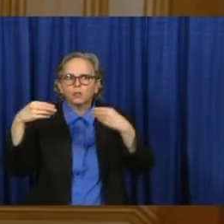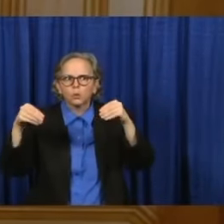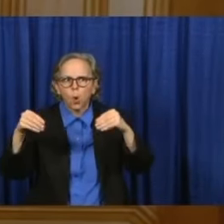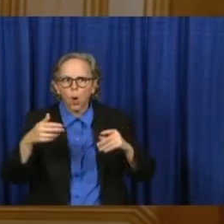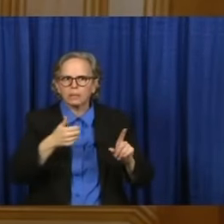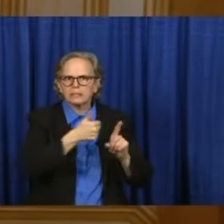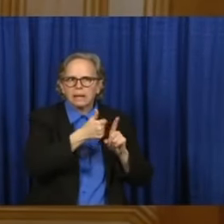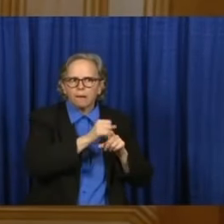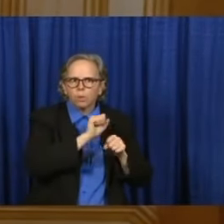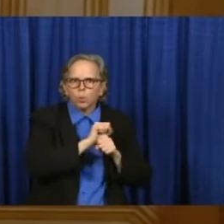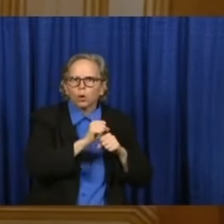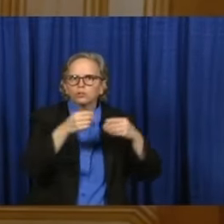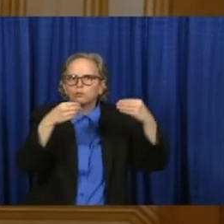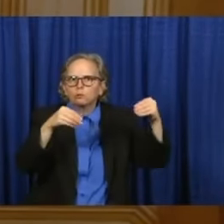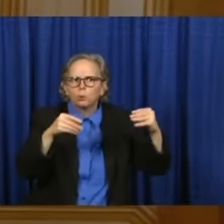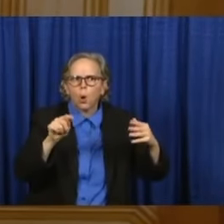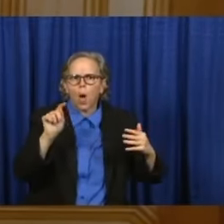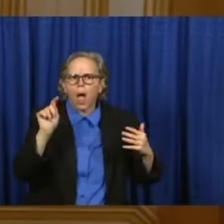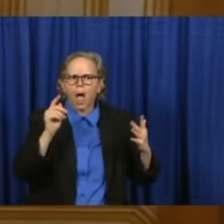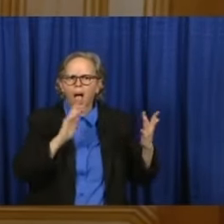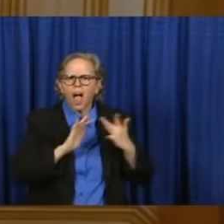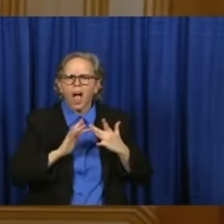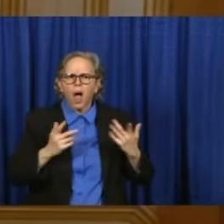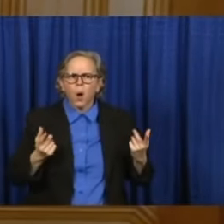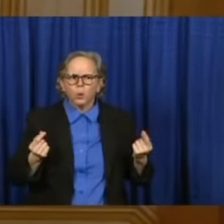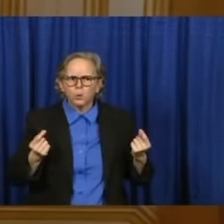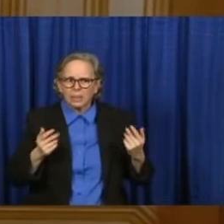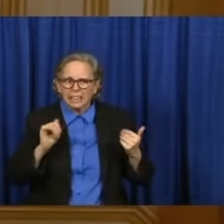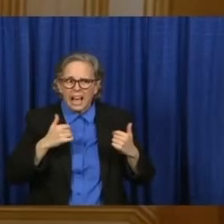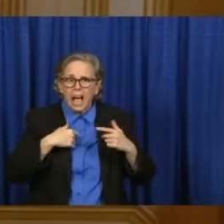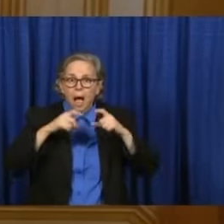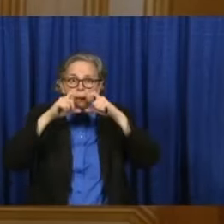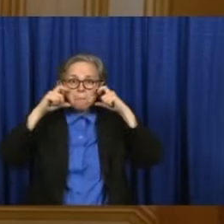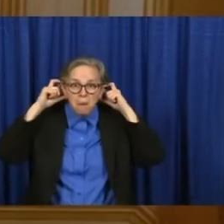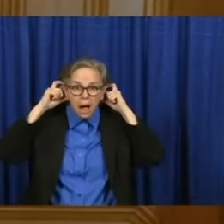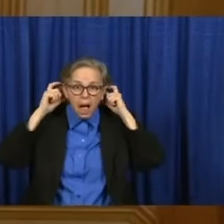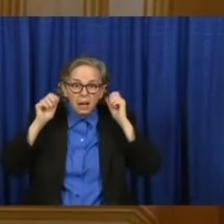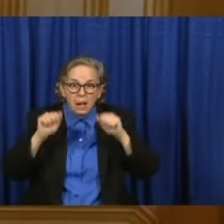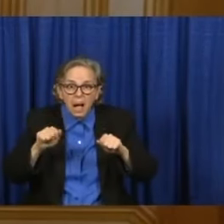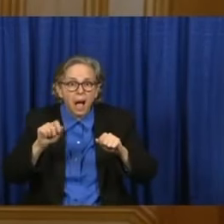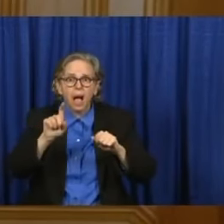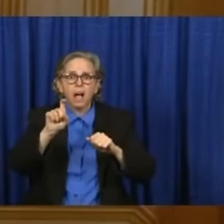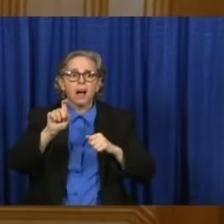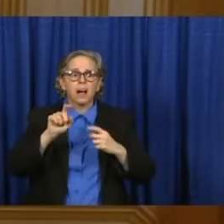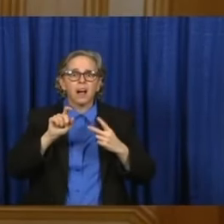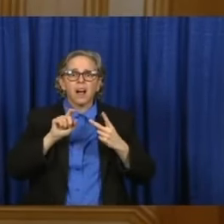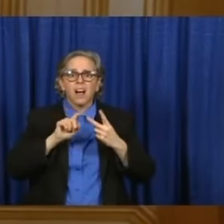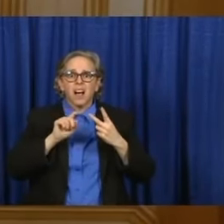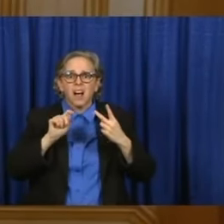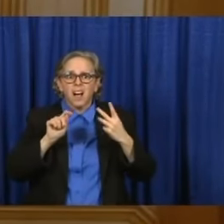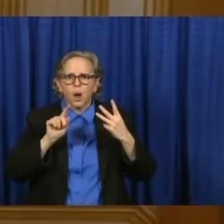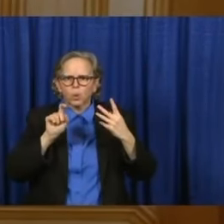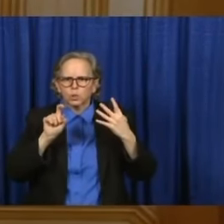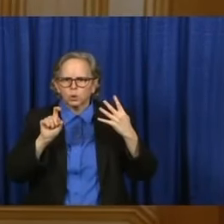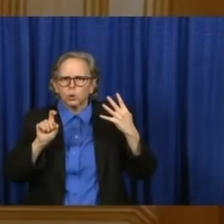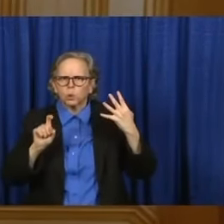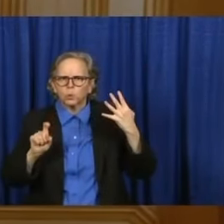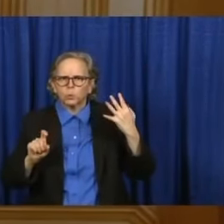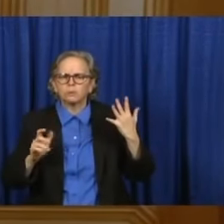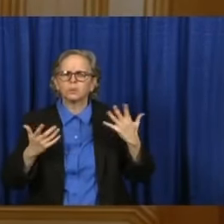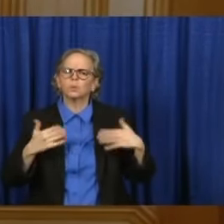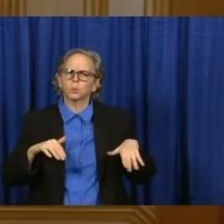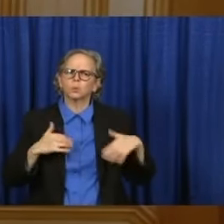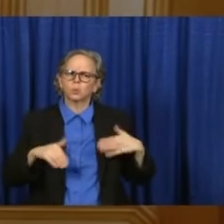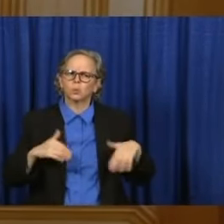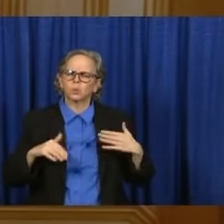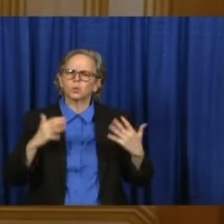or not they can wear a mask if they want to. And I want to just use this opportunity, I